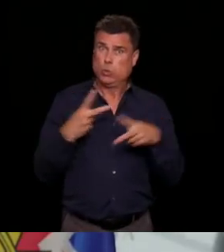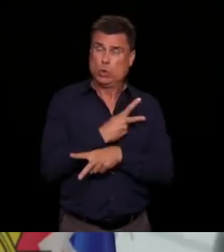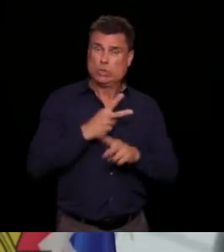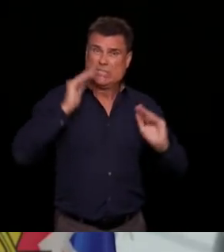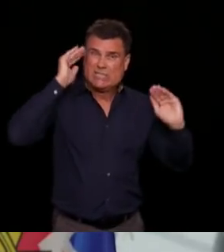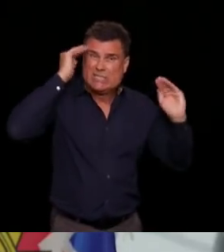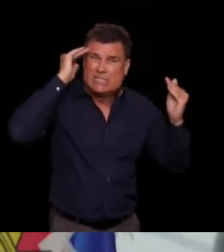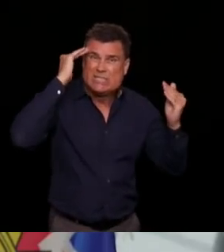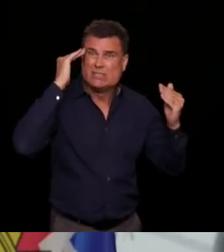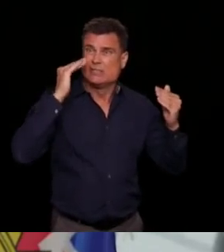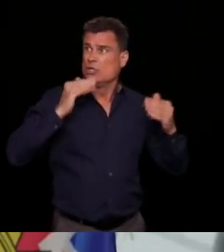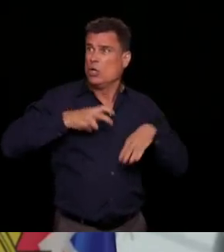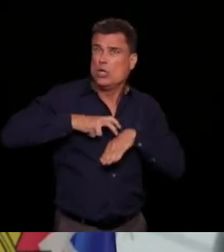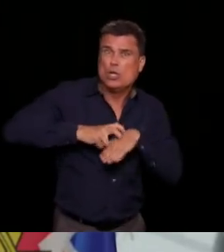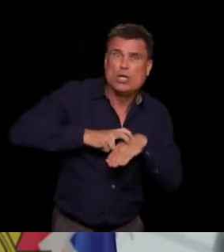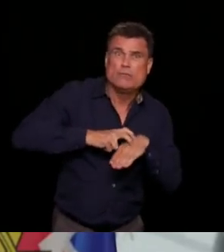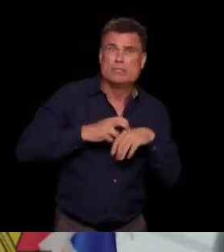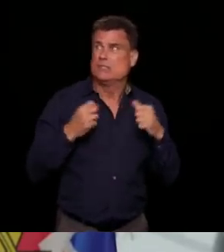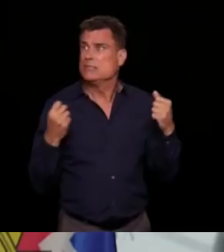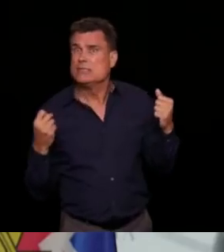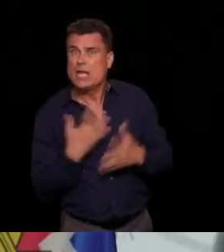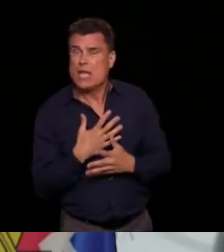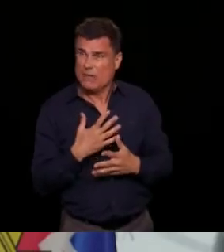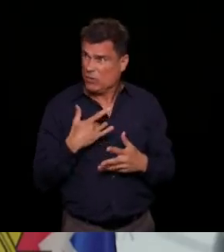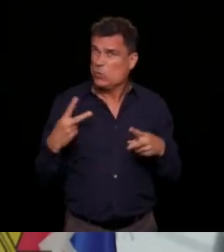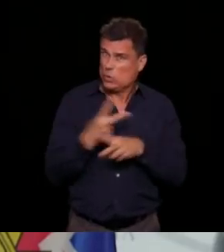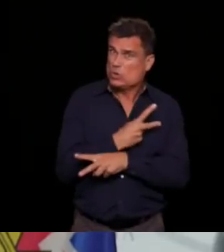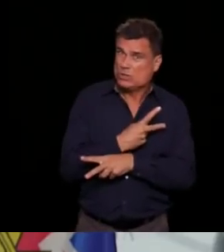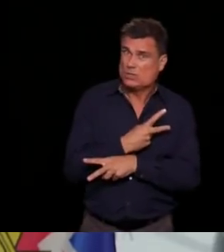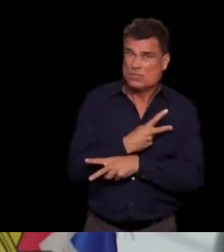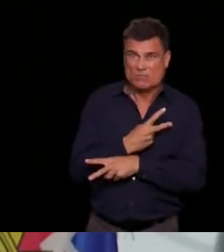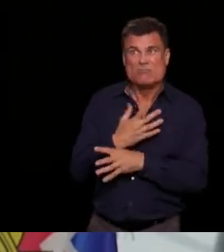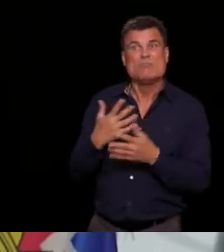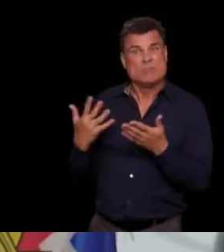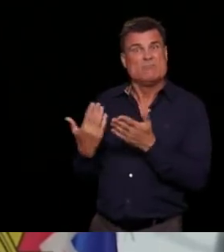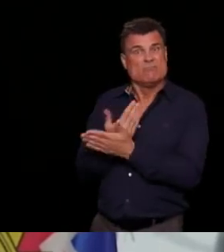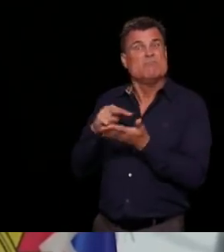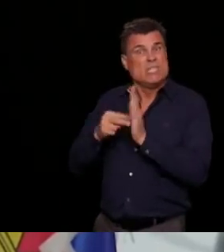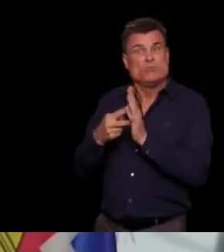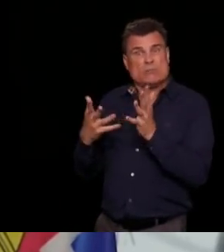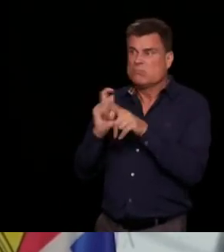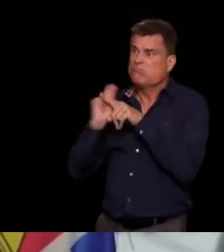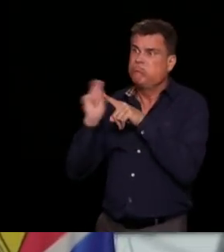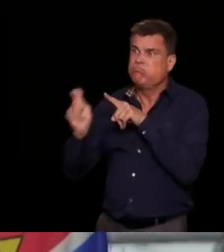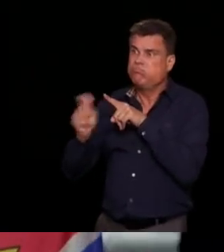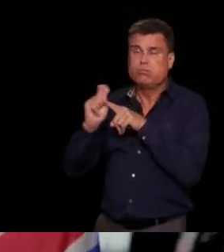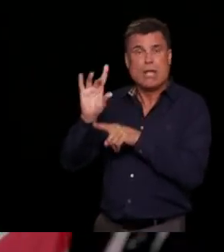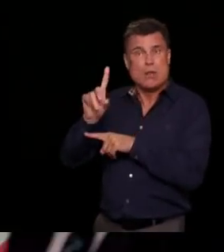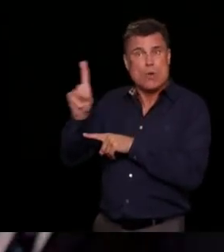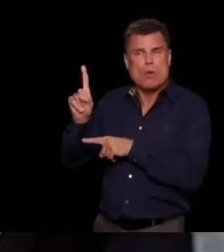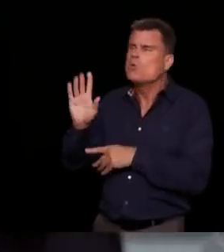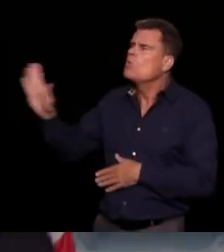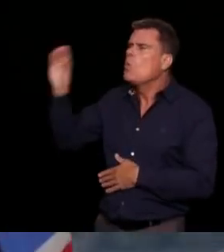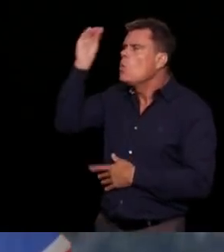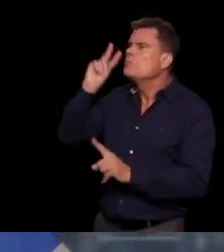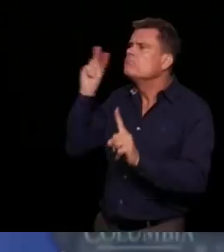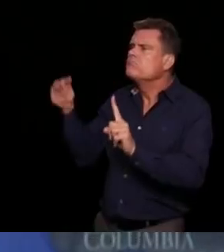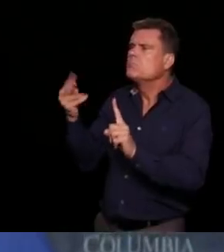people than since the beginning of the pandemic are dialing the service that leads to testing?